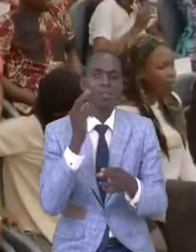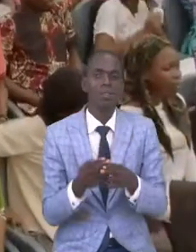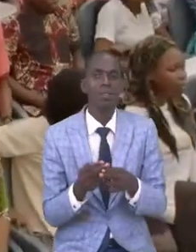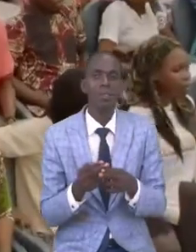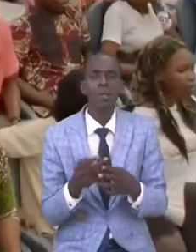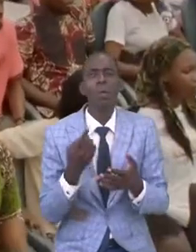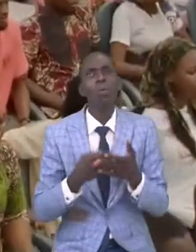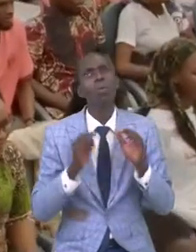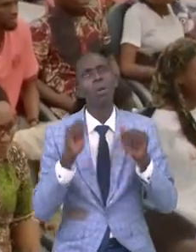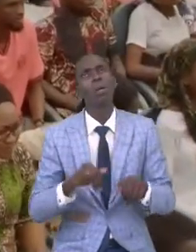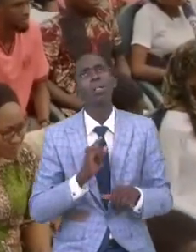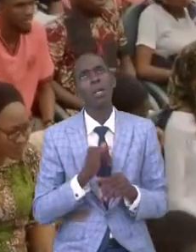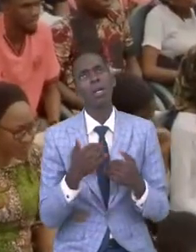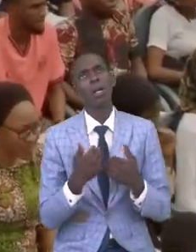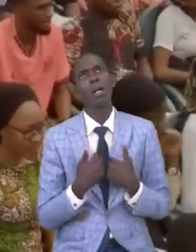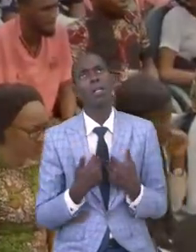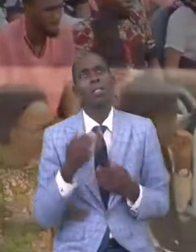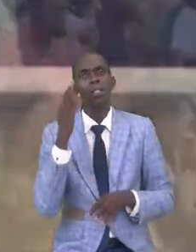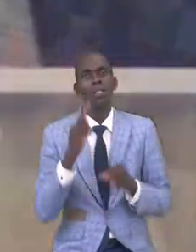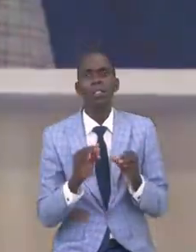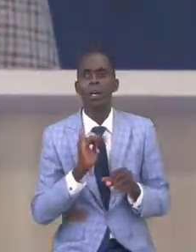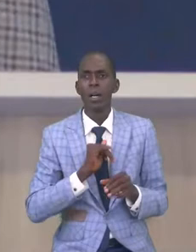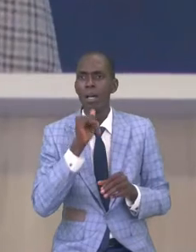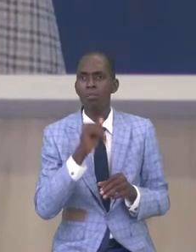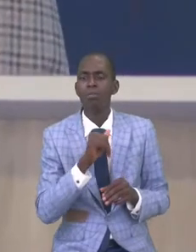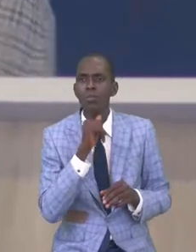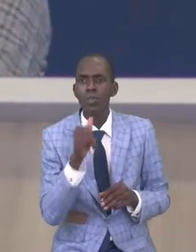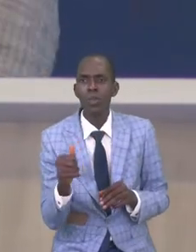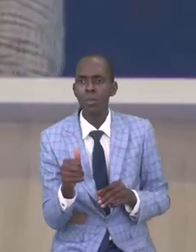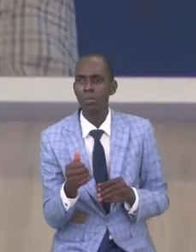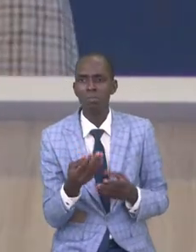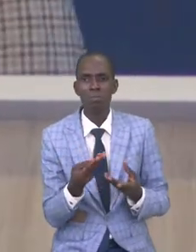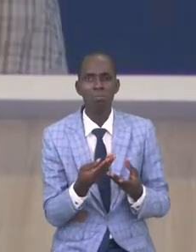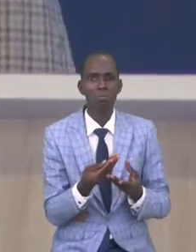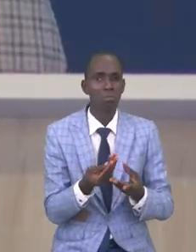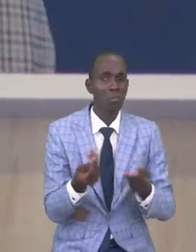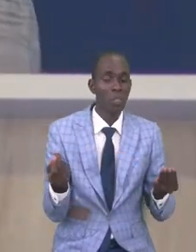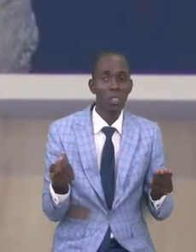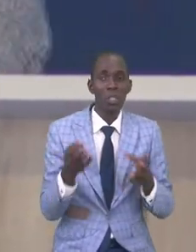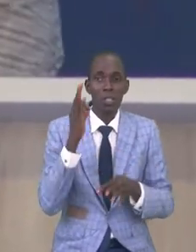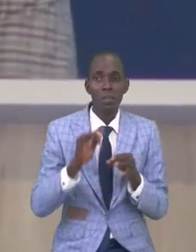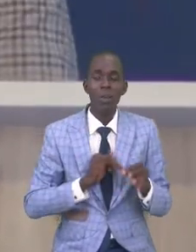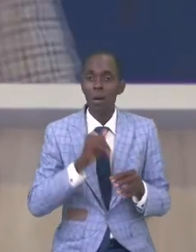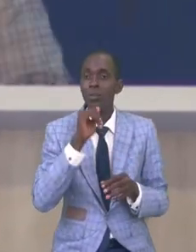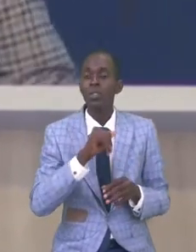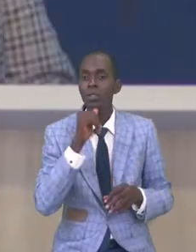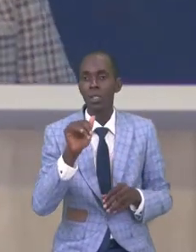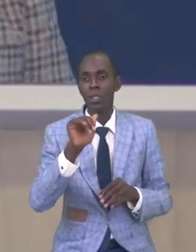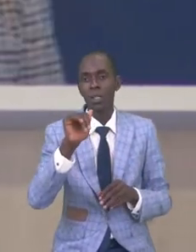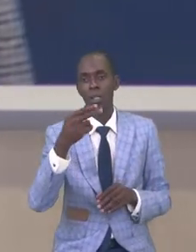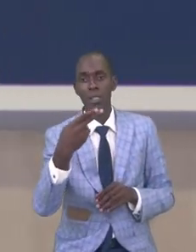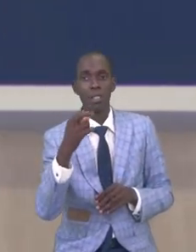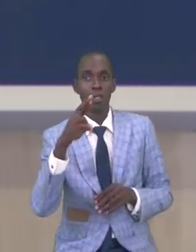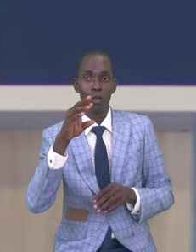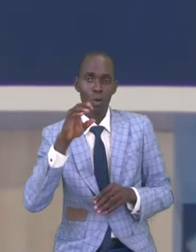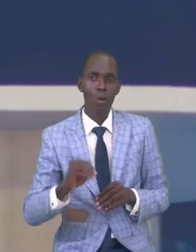I have if I'm not a hero among many equals? What will I have if I'm not a hero among all the